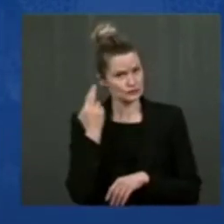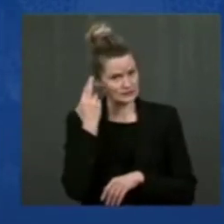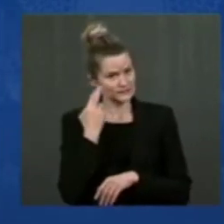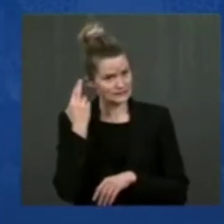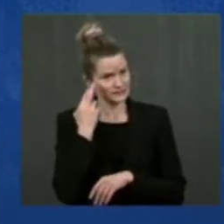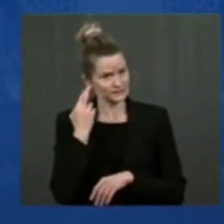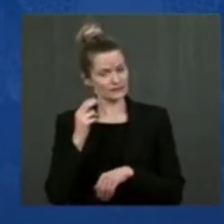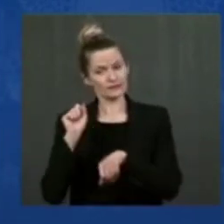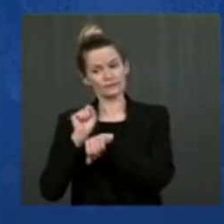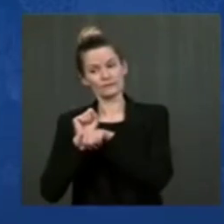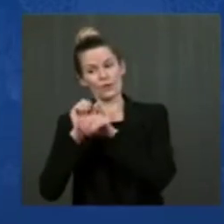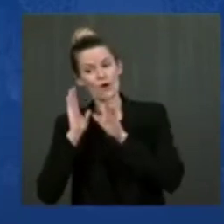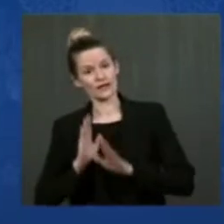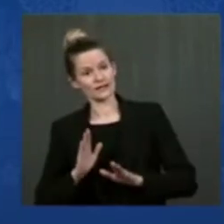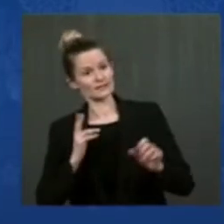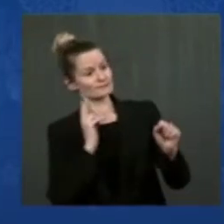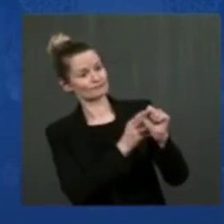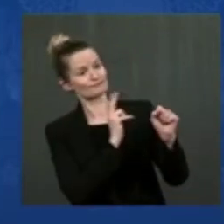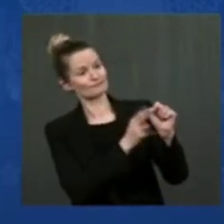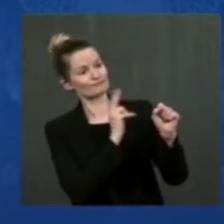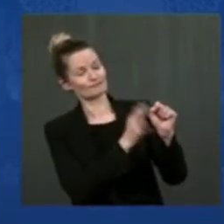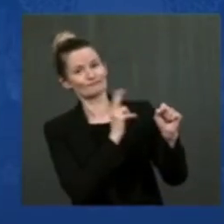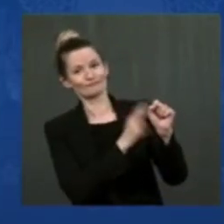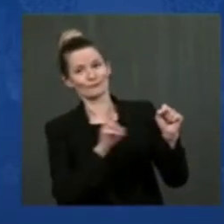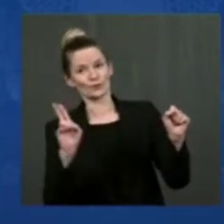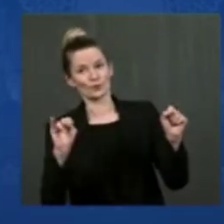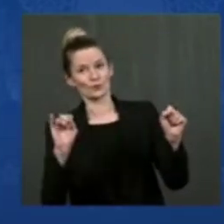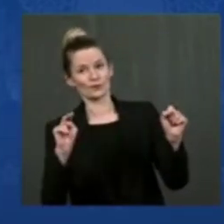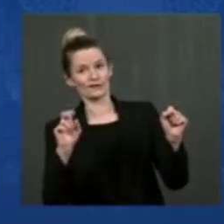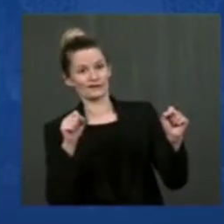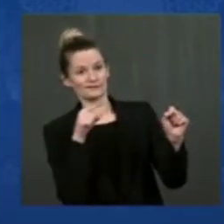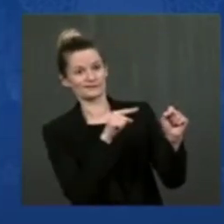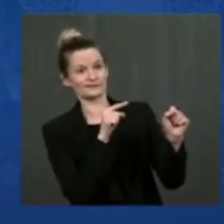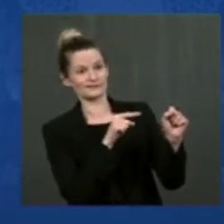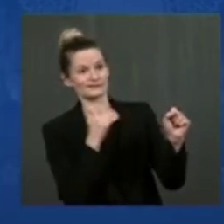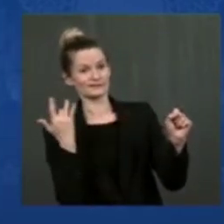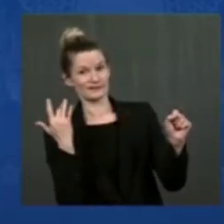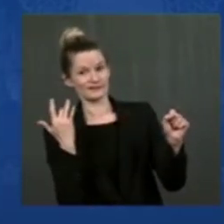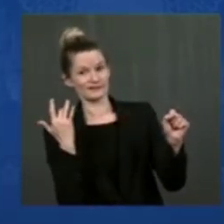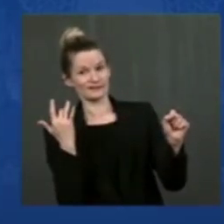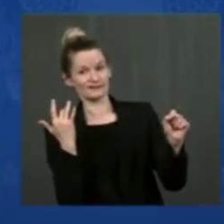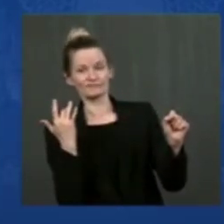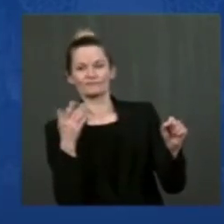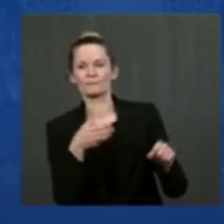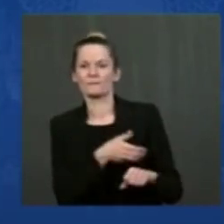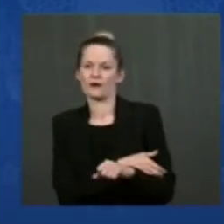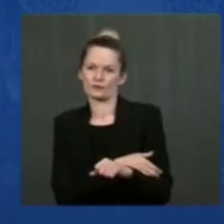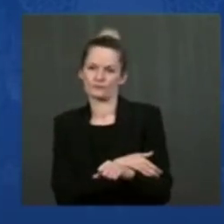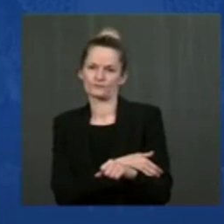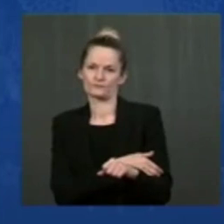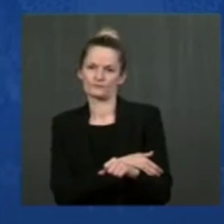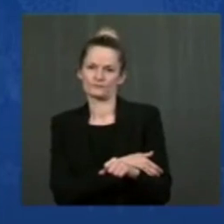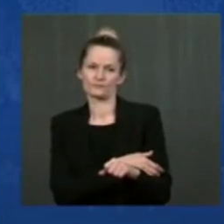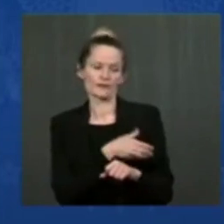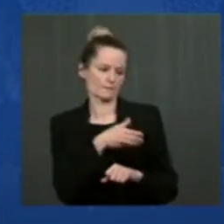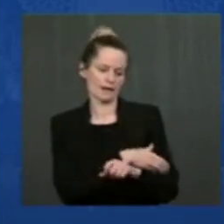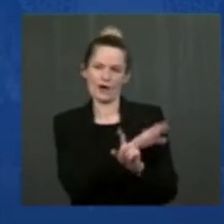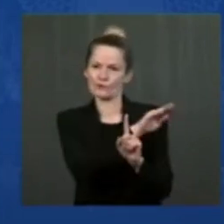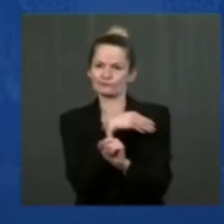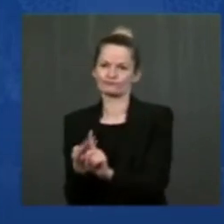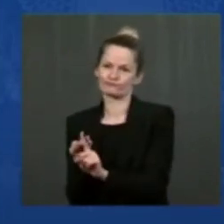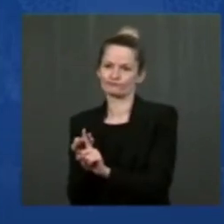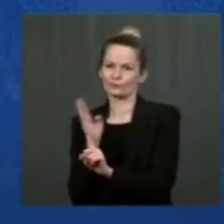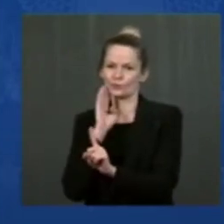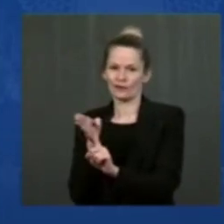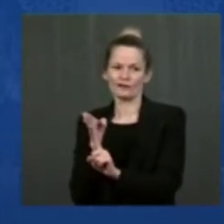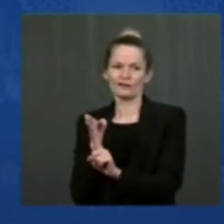power. Power over the decisions and the decision makers that affect their lives. Workers' voices are